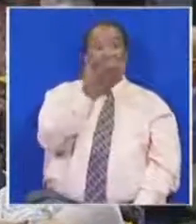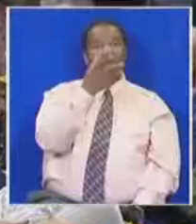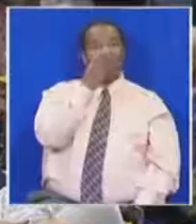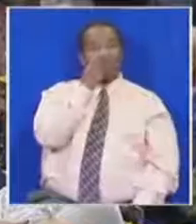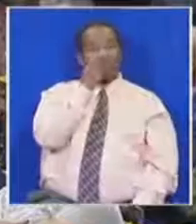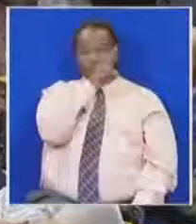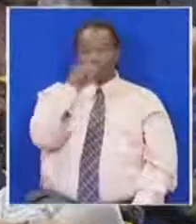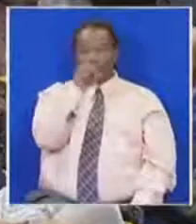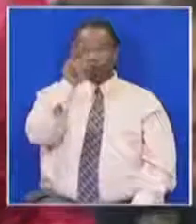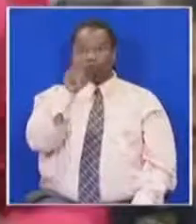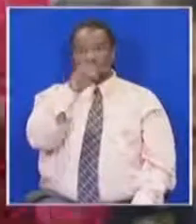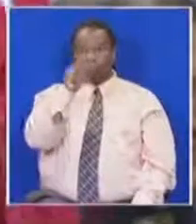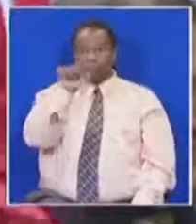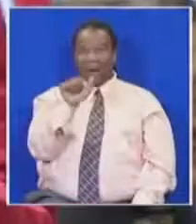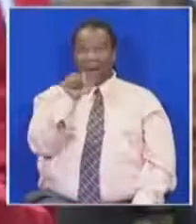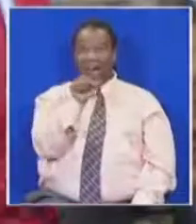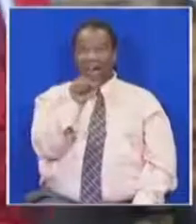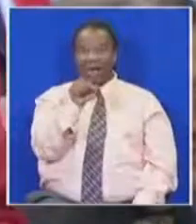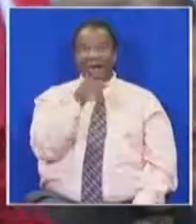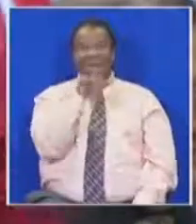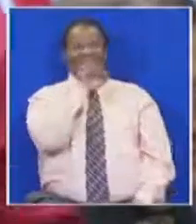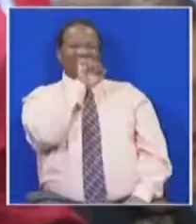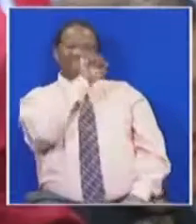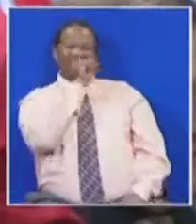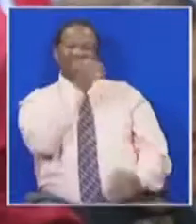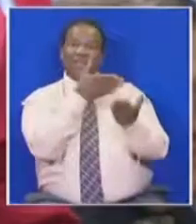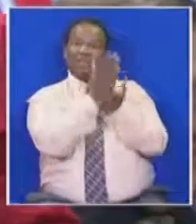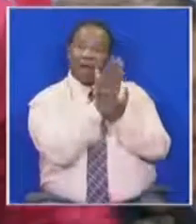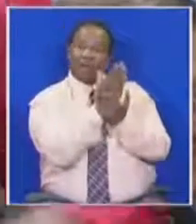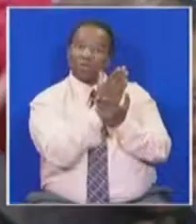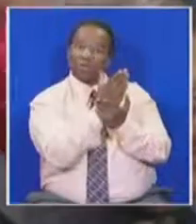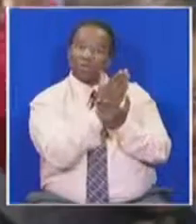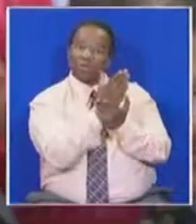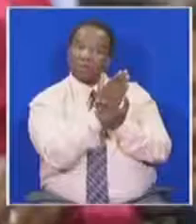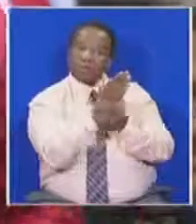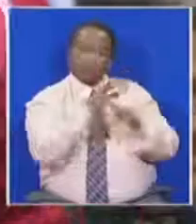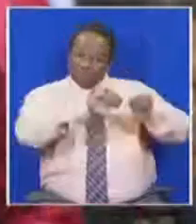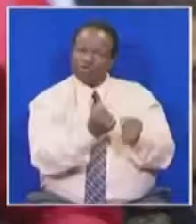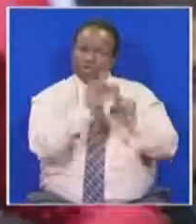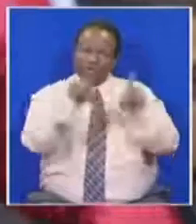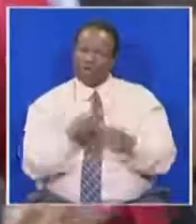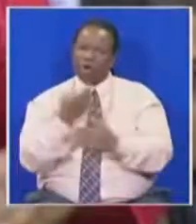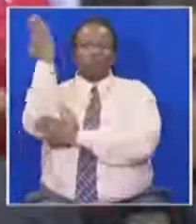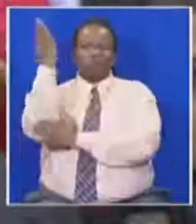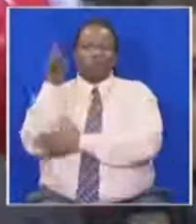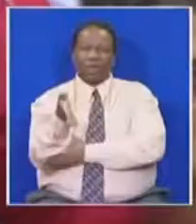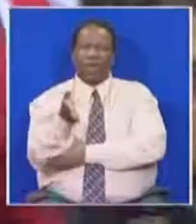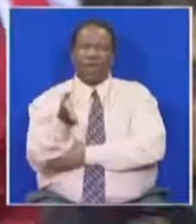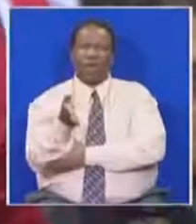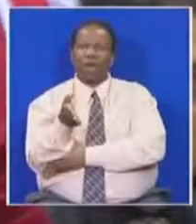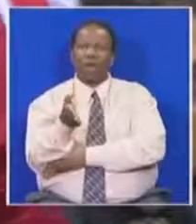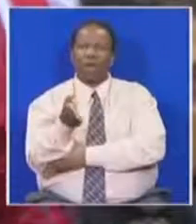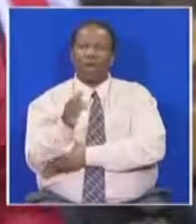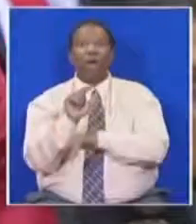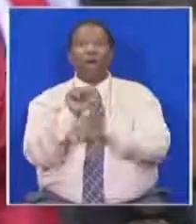has collapsed his own right to address us here. Can you allow Mr. us President, to rule on the matter?